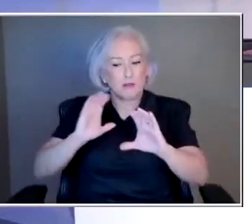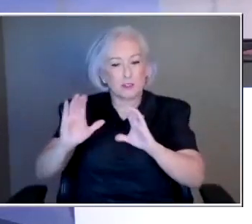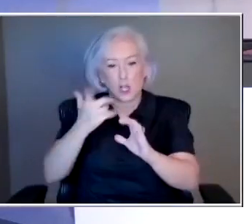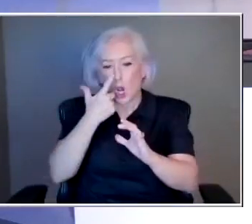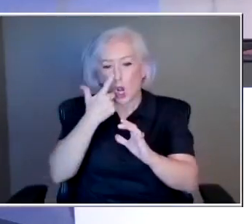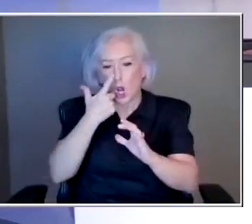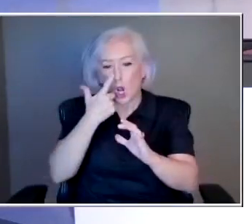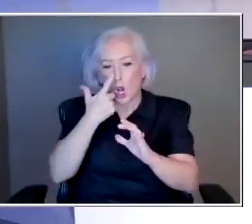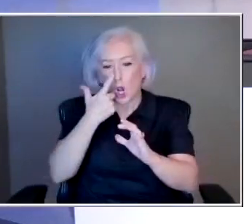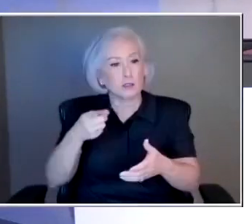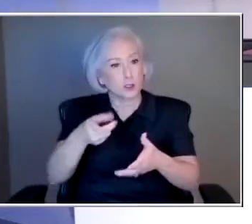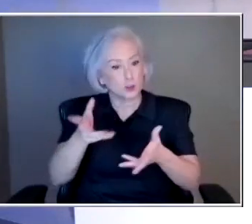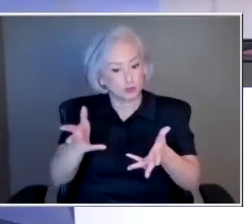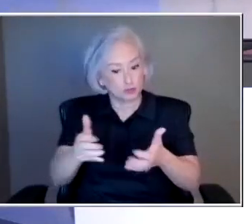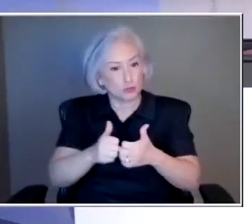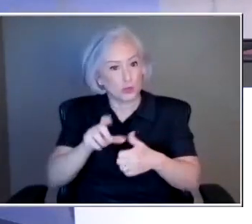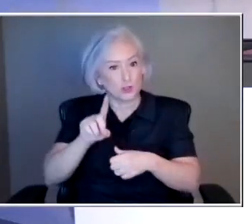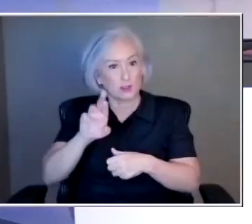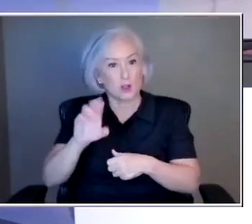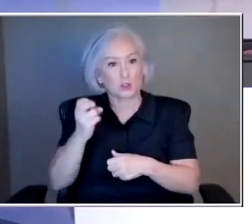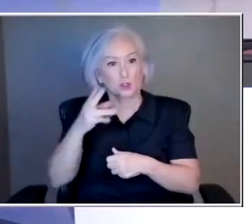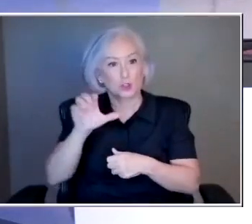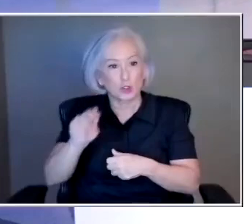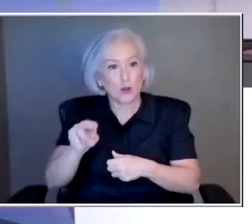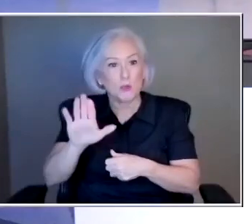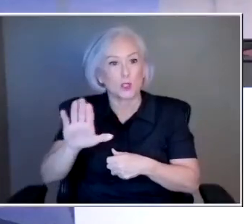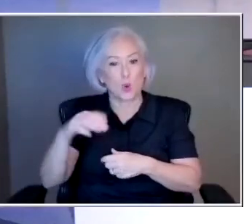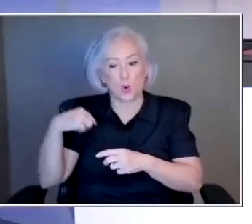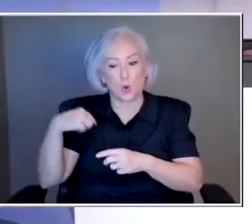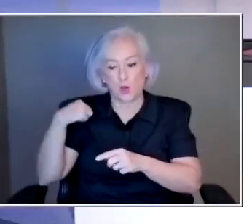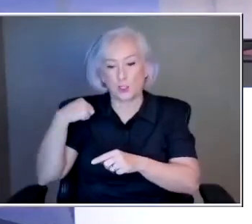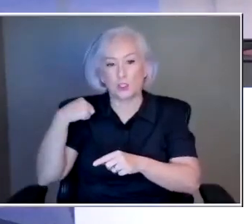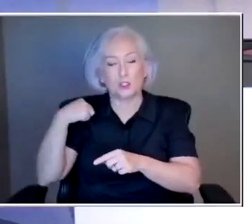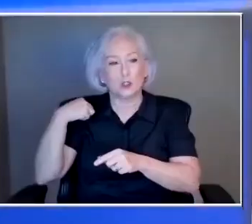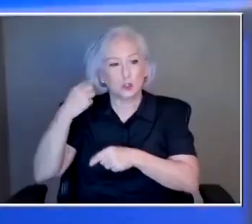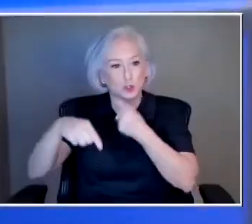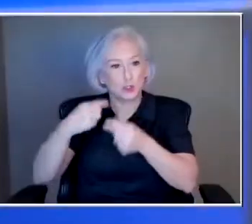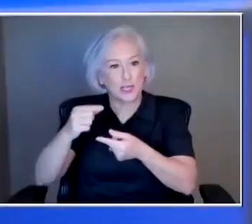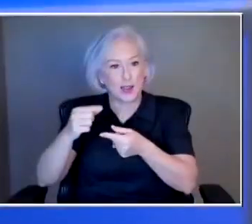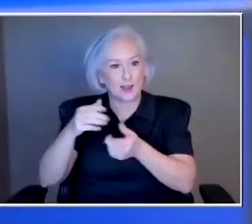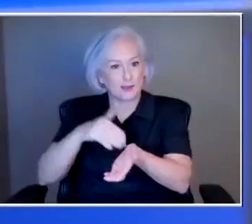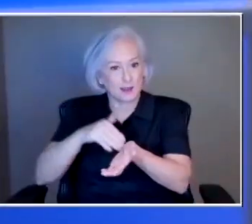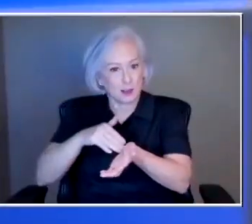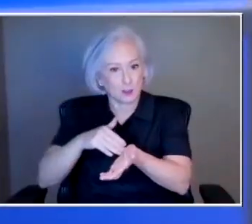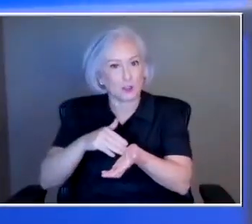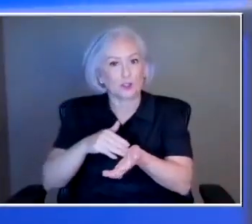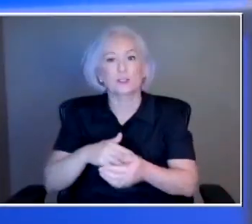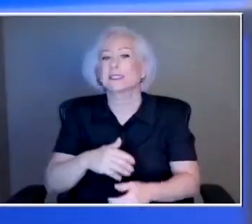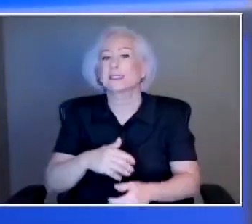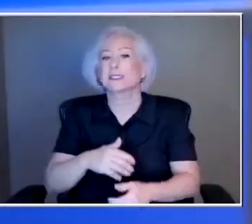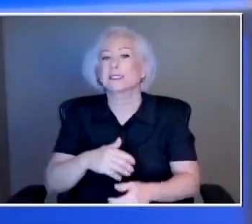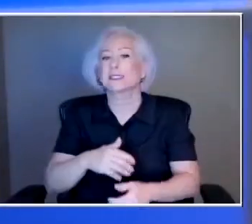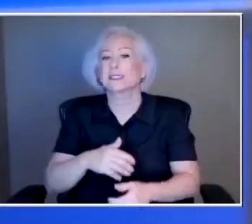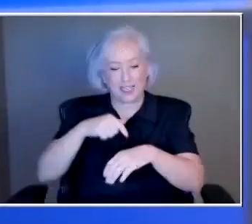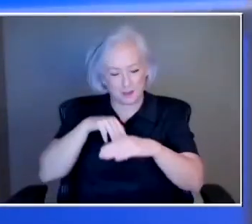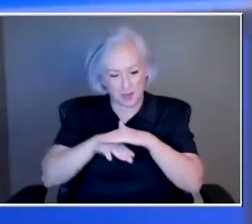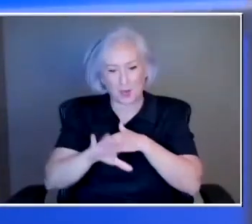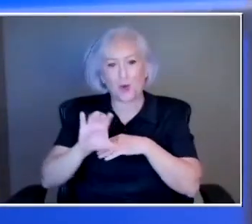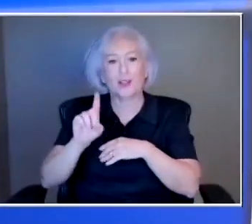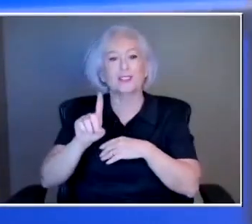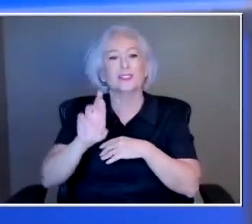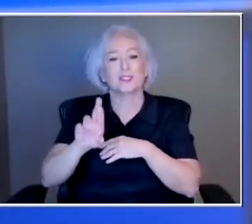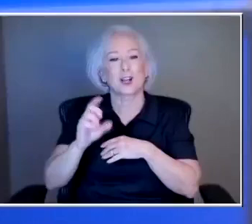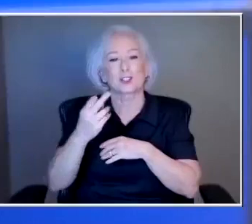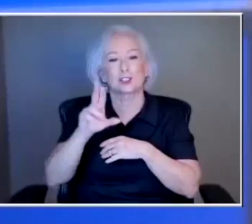counseling about what you need to do moving forward? I talk to Dr. Sharma every time I go in to see her, to see how research